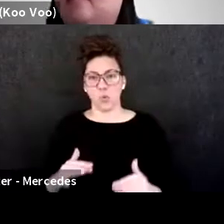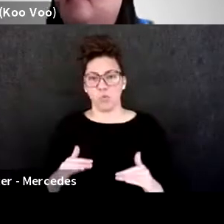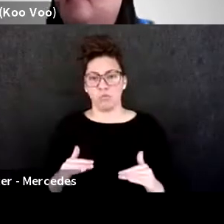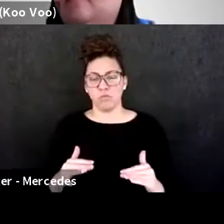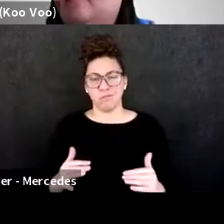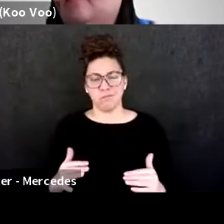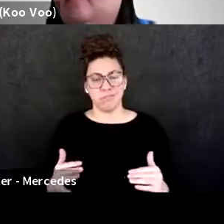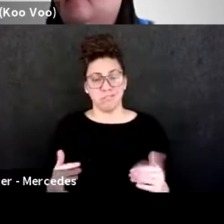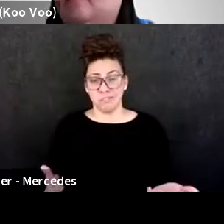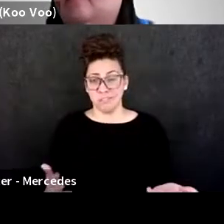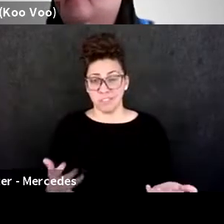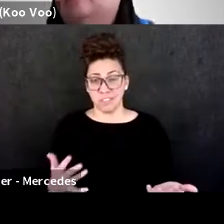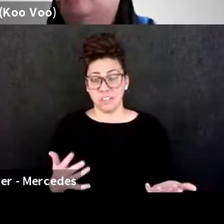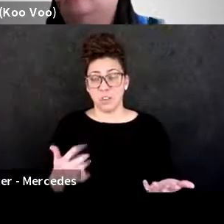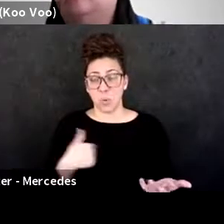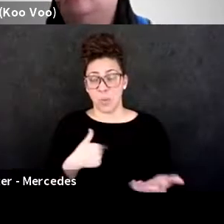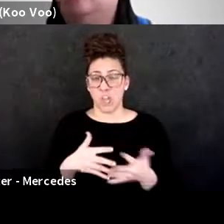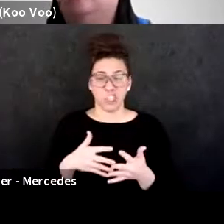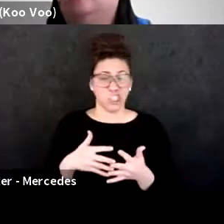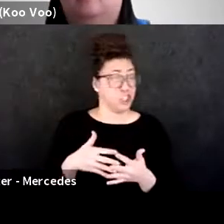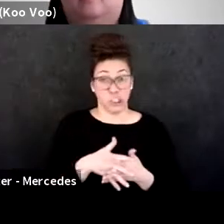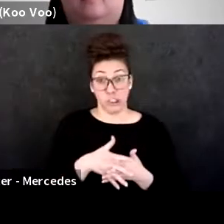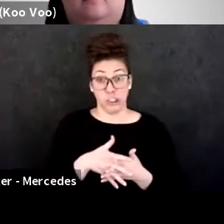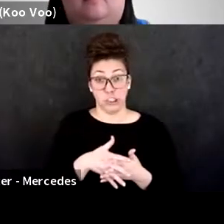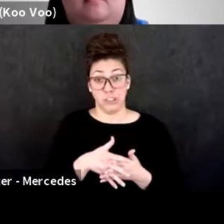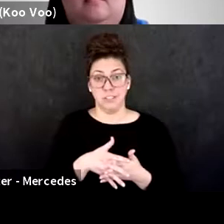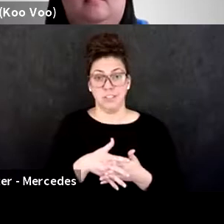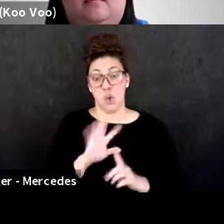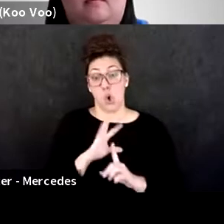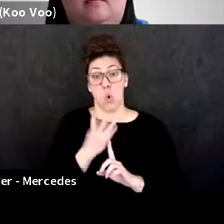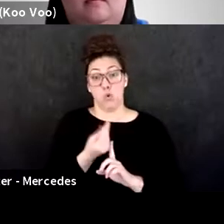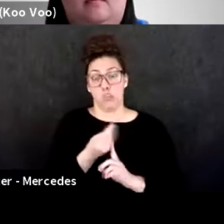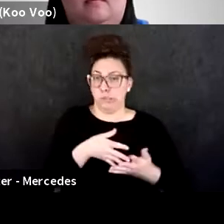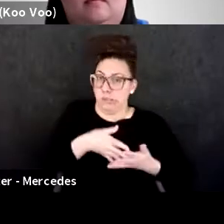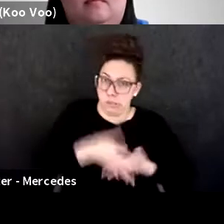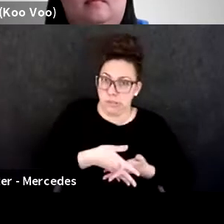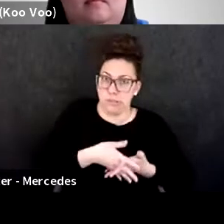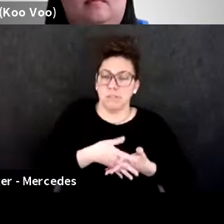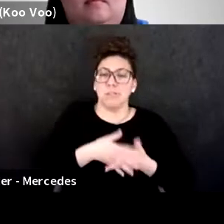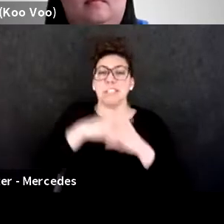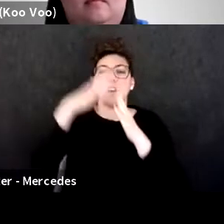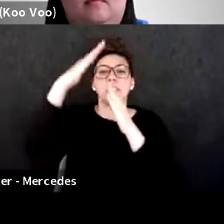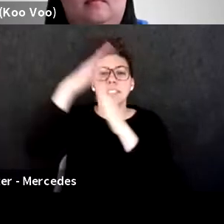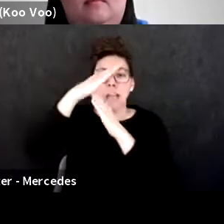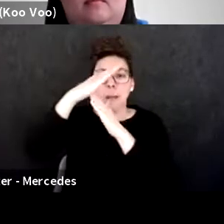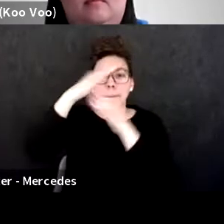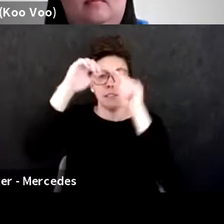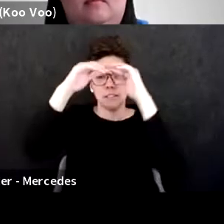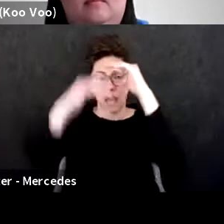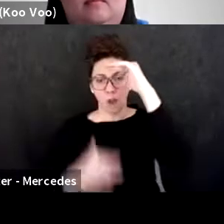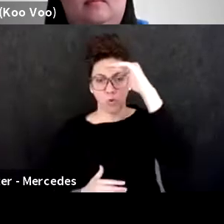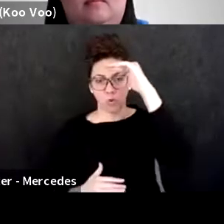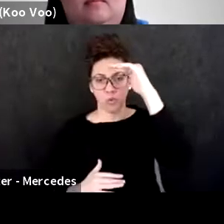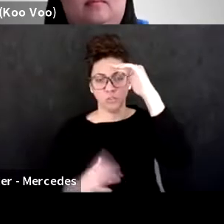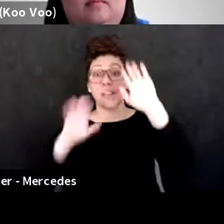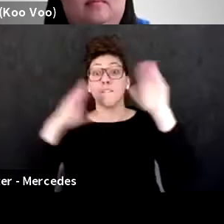would say not at the DNA level, but I would say down to our cultural part where it's a top-down authority. And a lot of times when you are a new